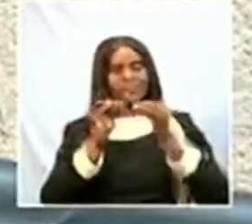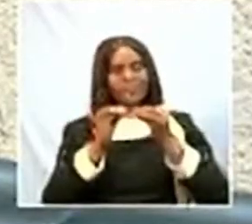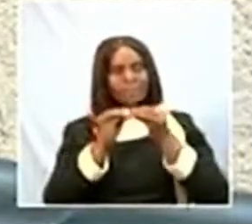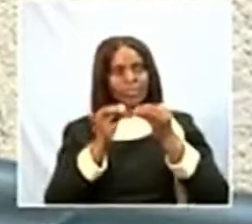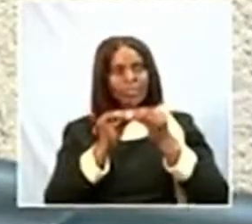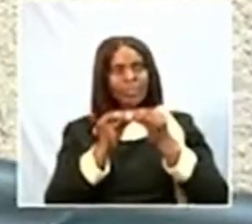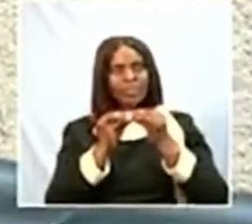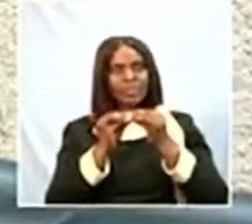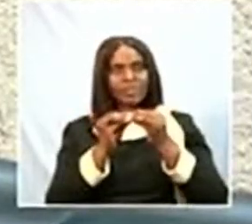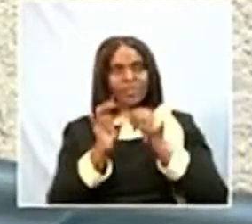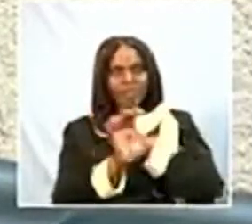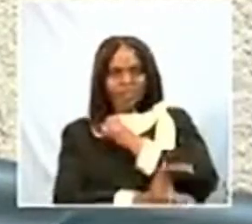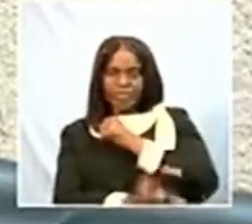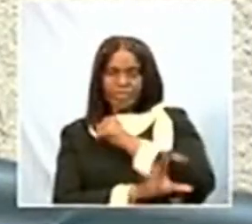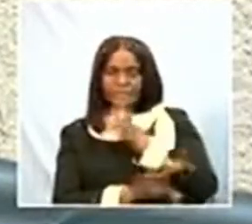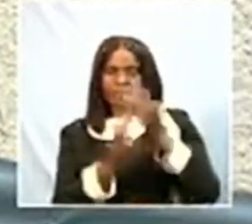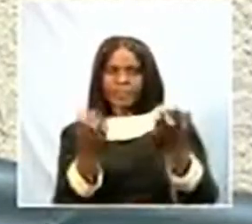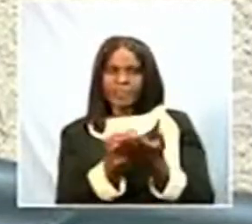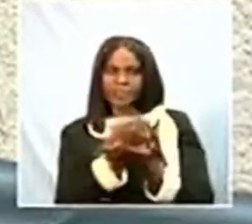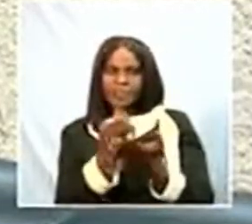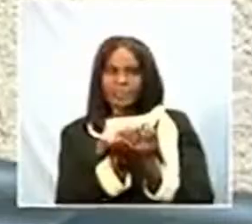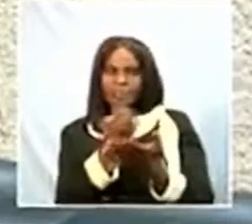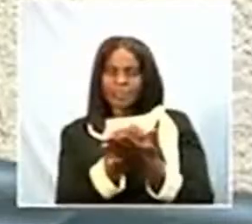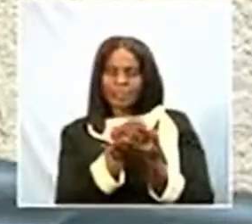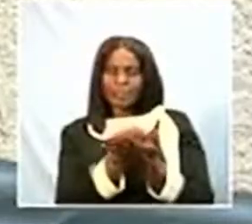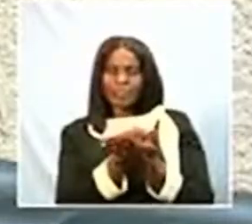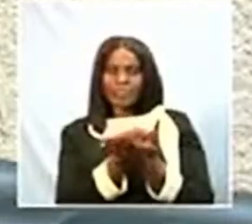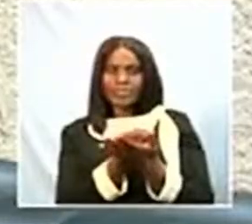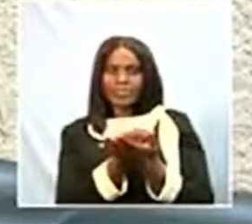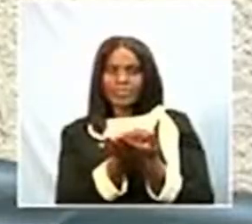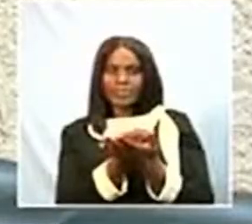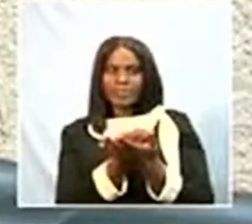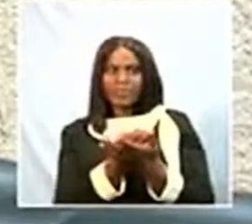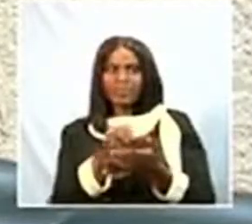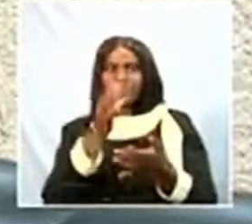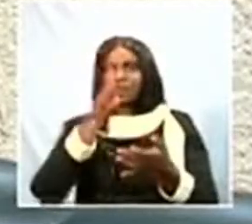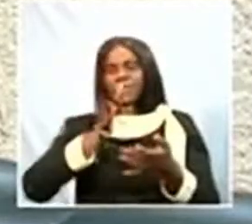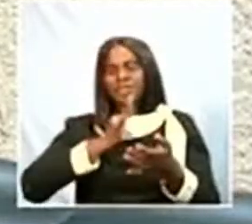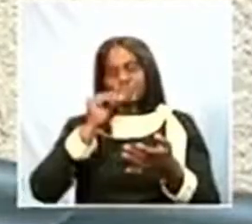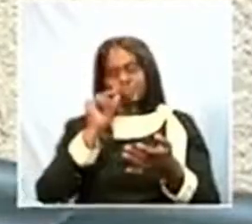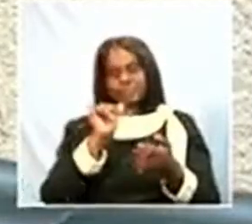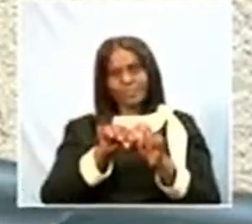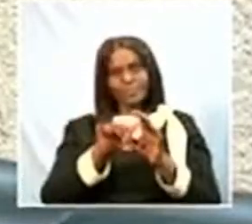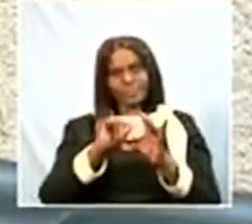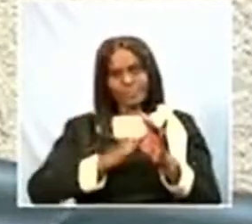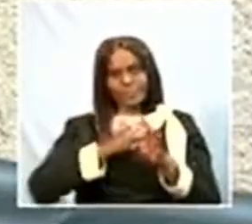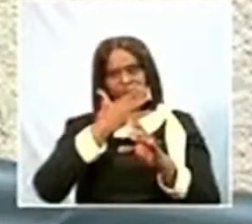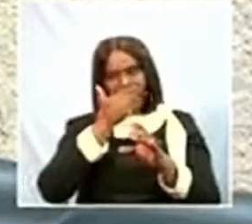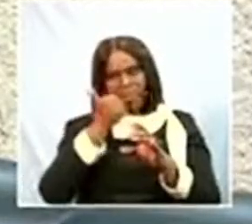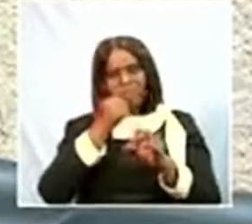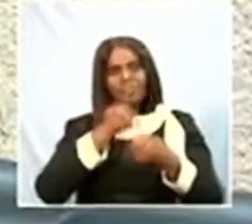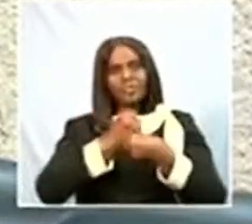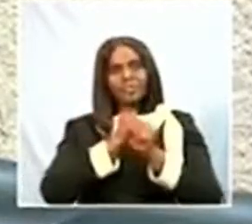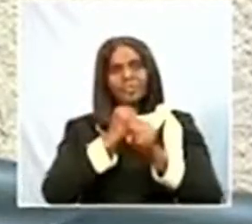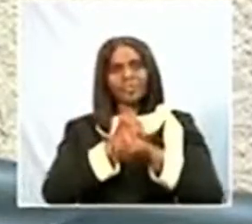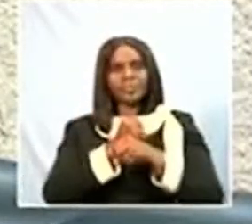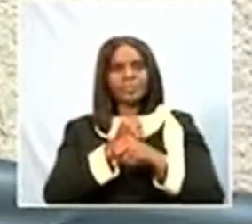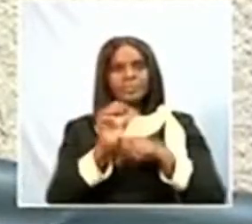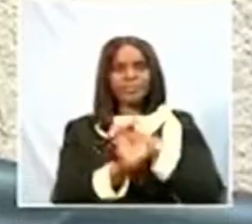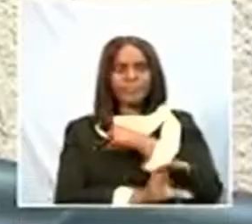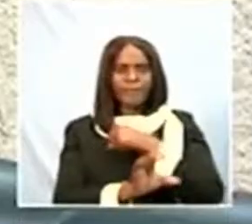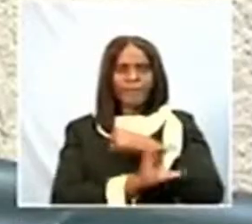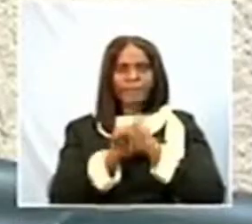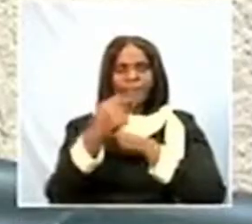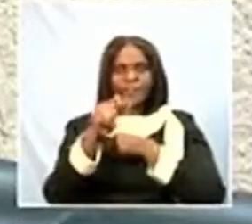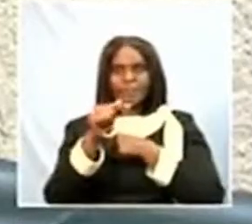land to the country's economy and as a way of life. Madam Speaker, in our quest to make our country a green,